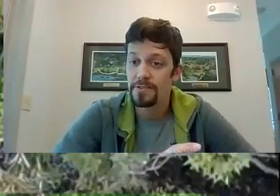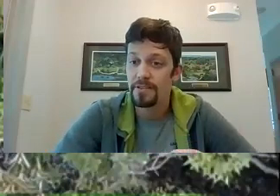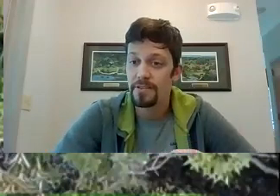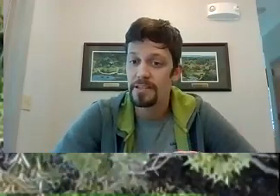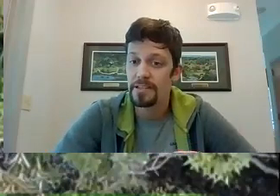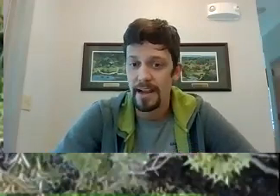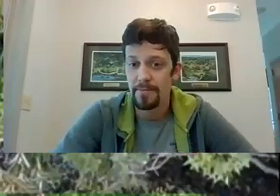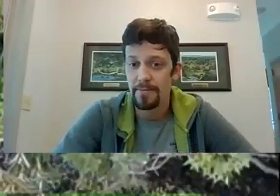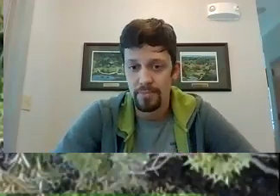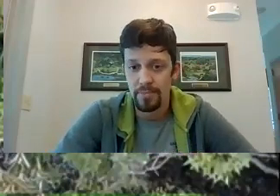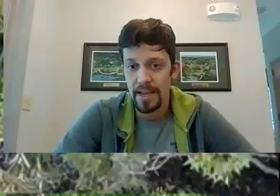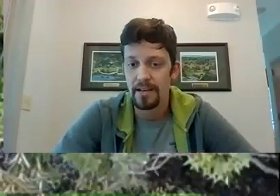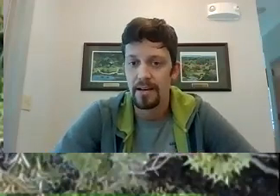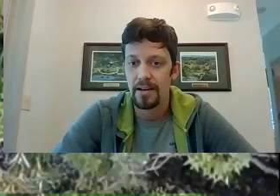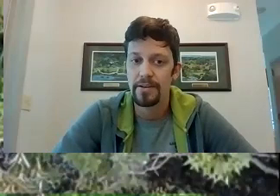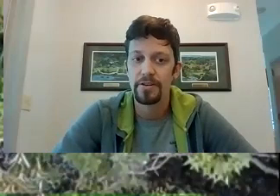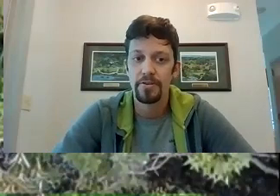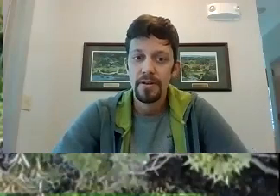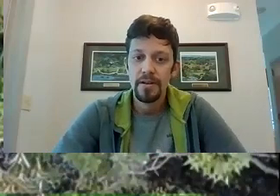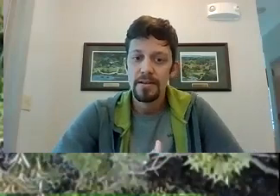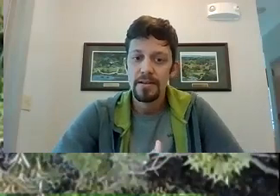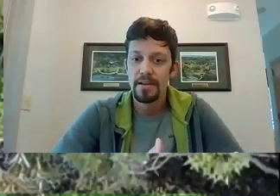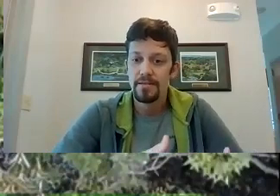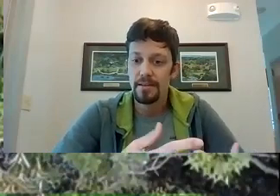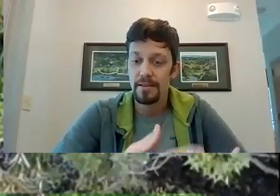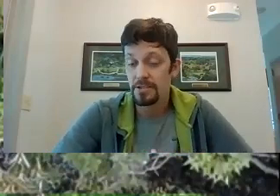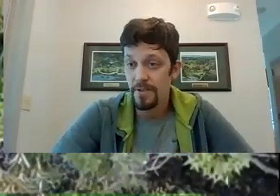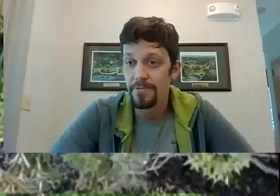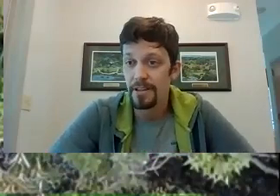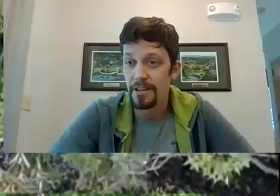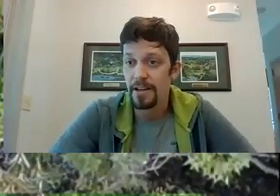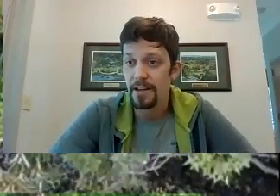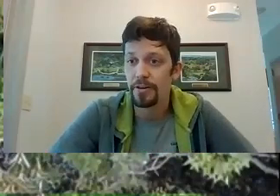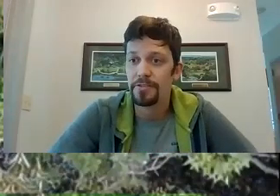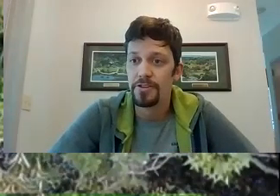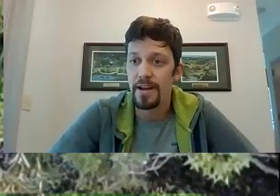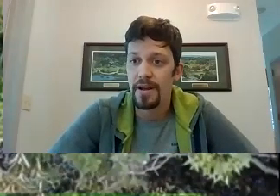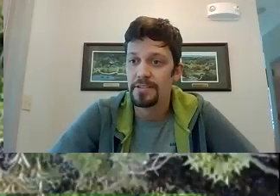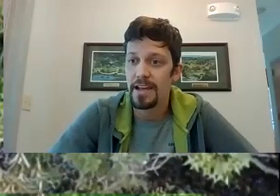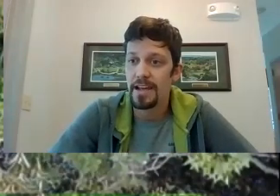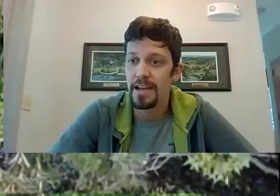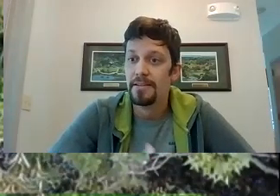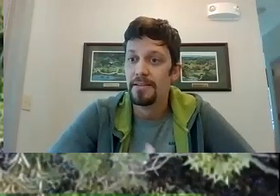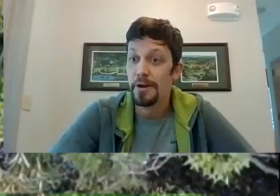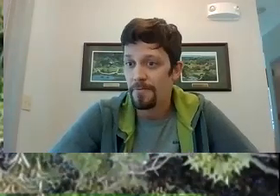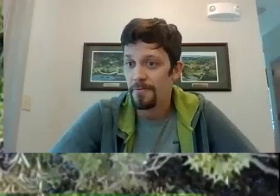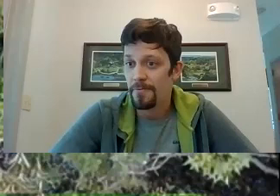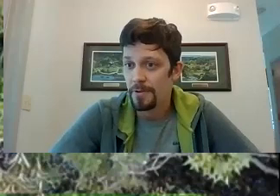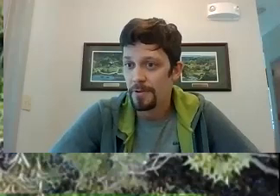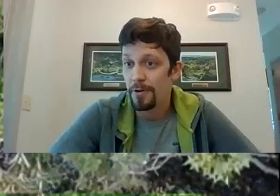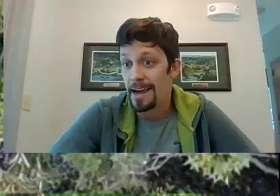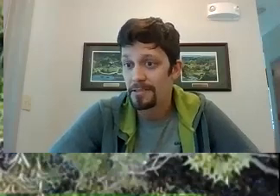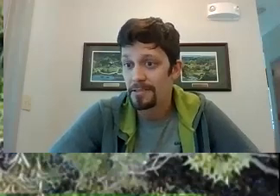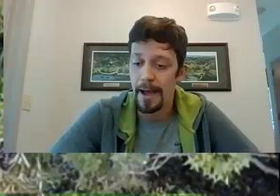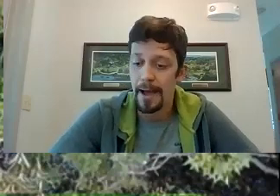these plants and plants around here do, then it can survive a lot longer during a drought than, say, an open field of grass